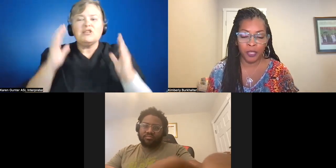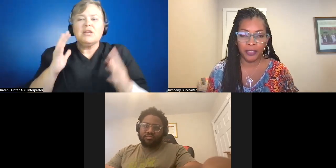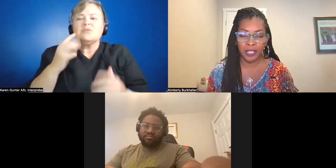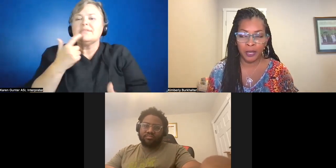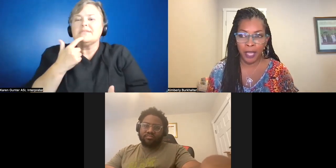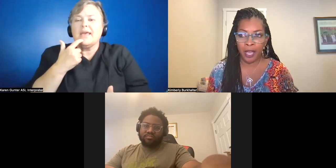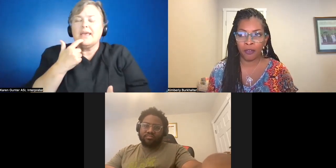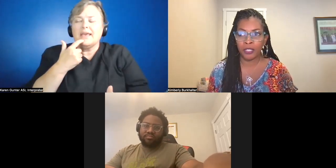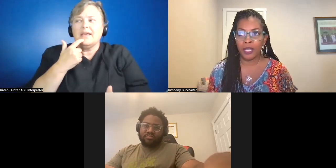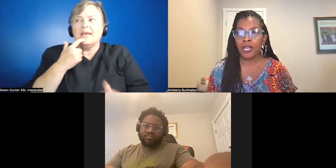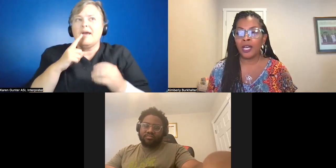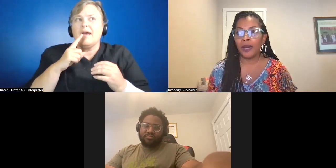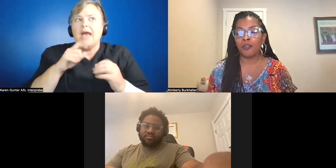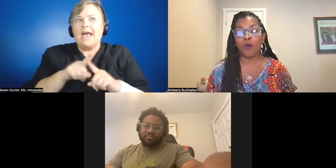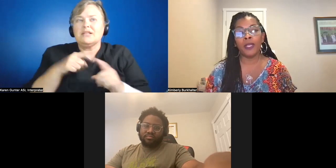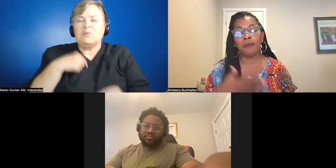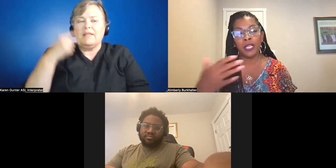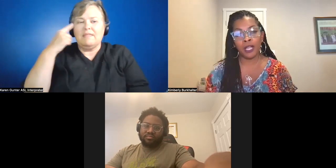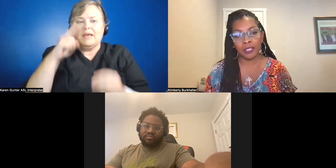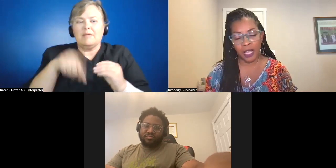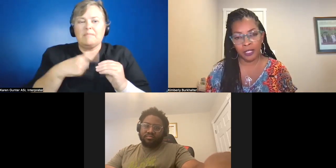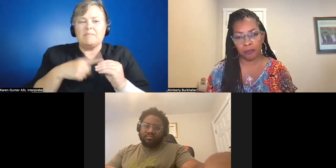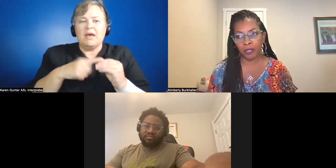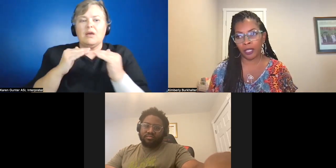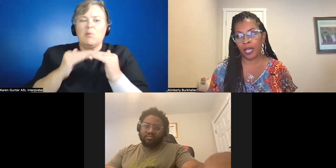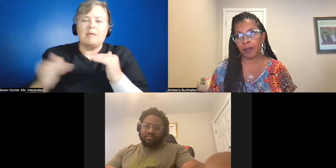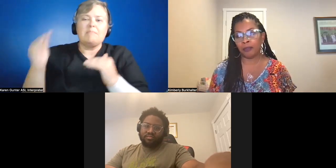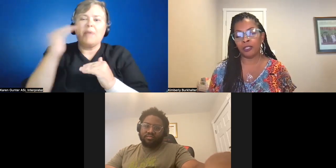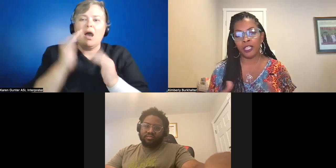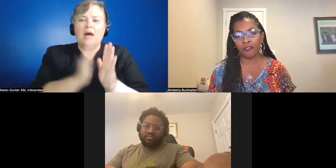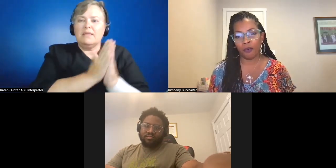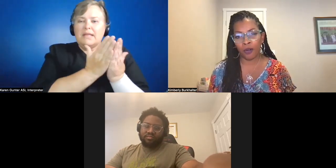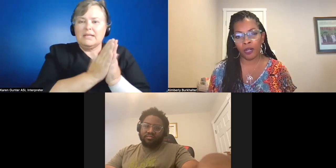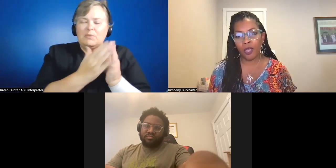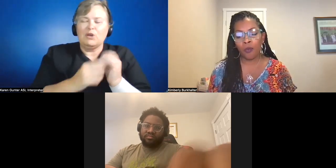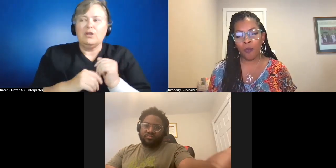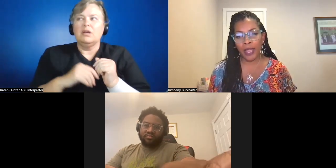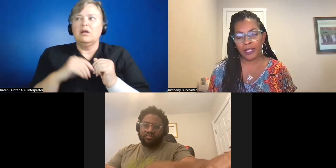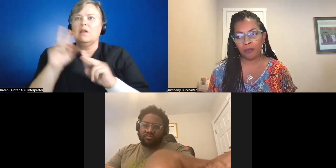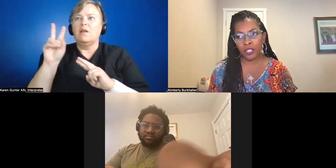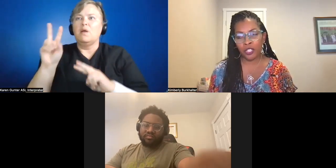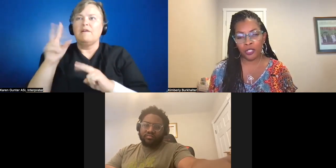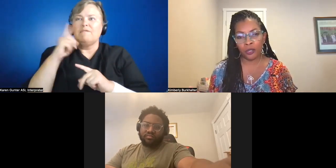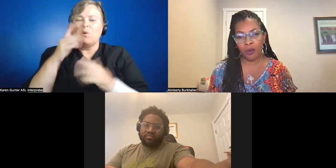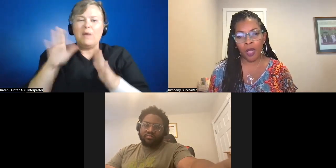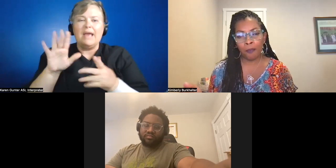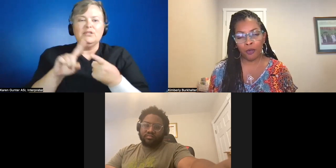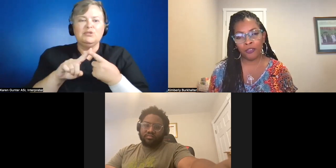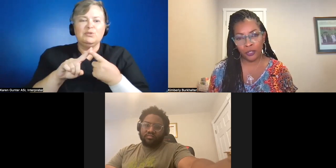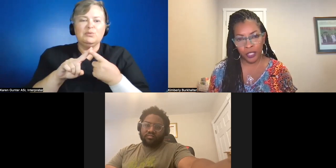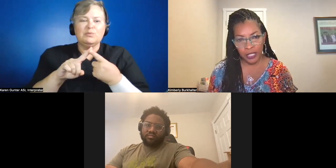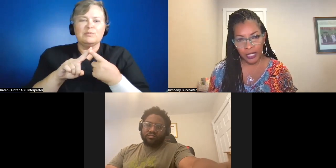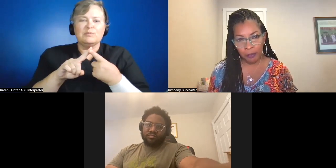as we think about going beyond the textbook, looking for ways in which to